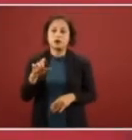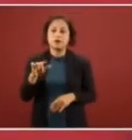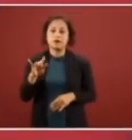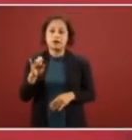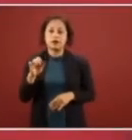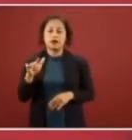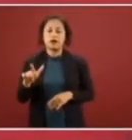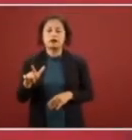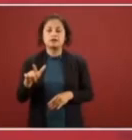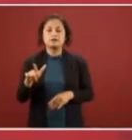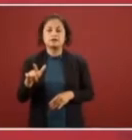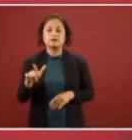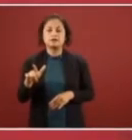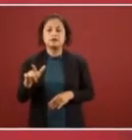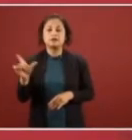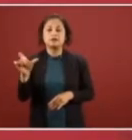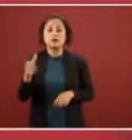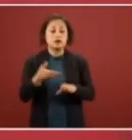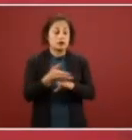ahí nanita,